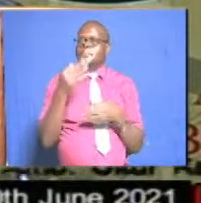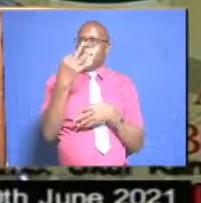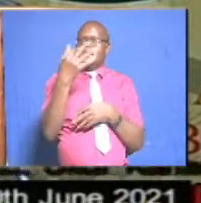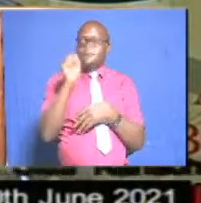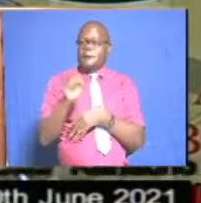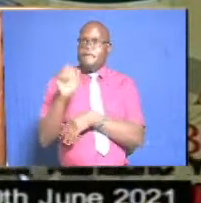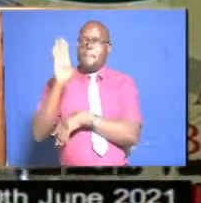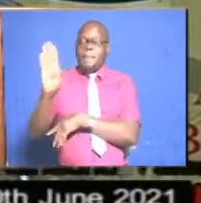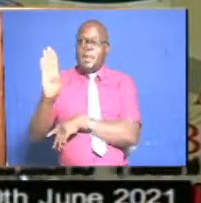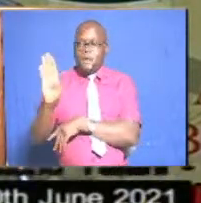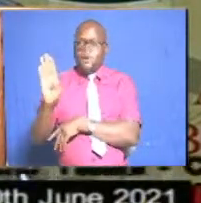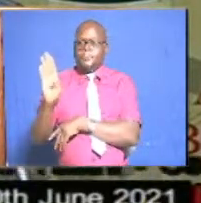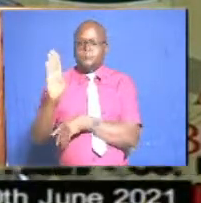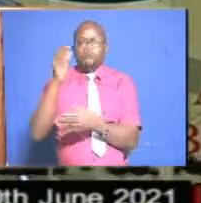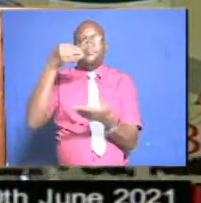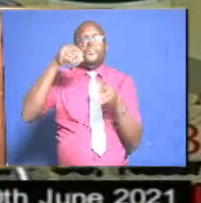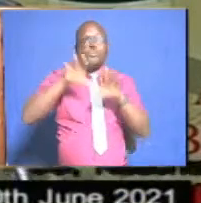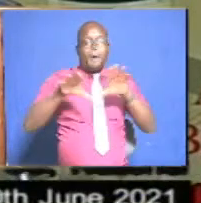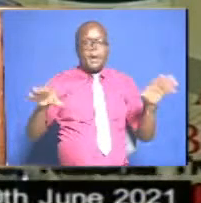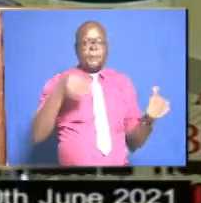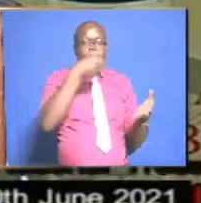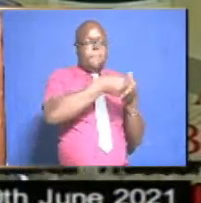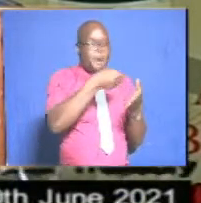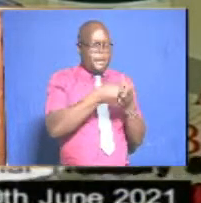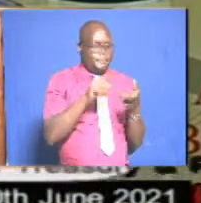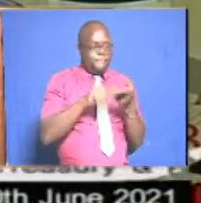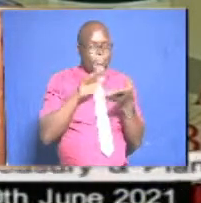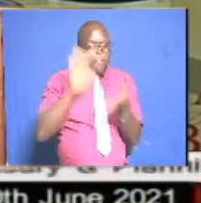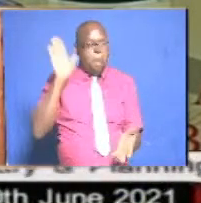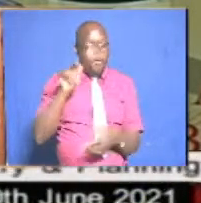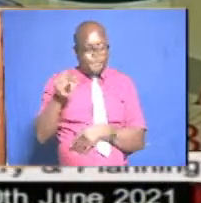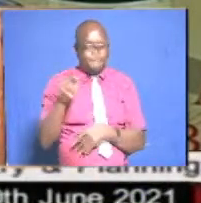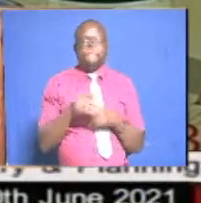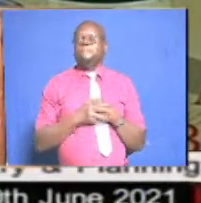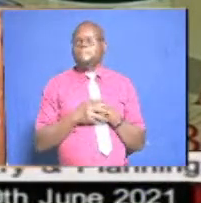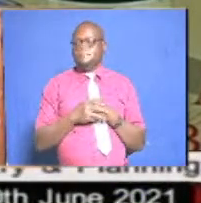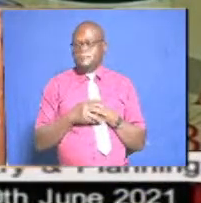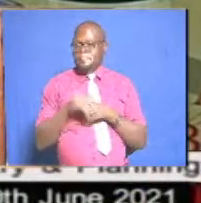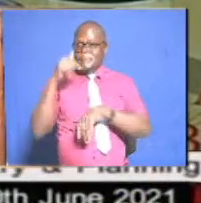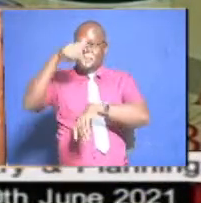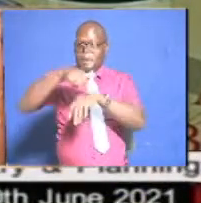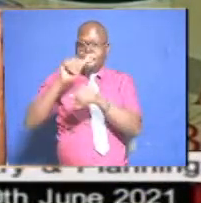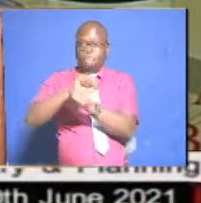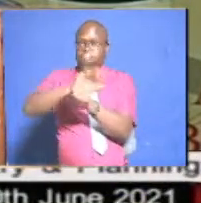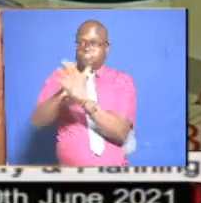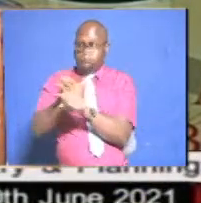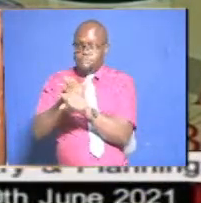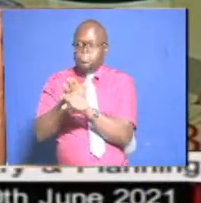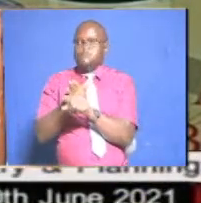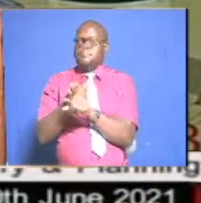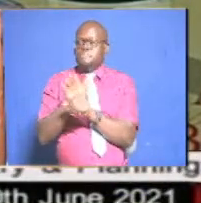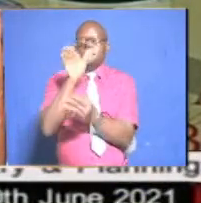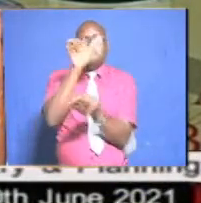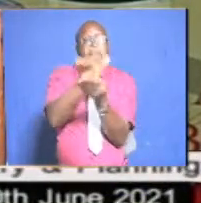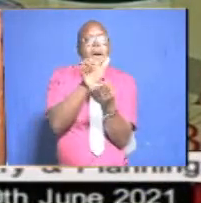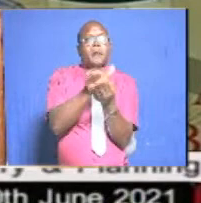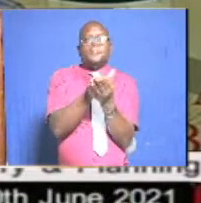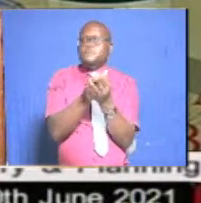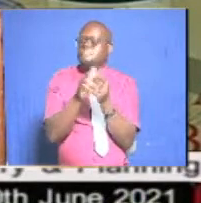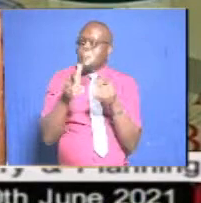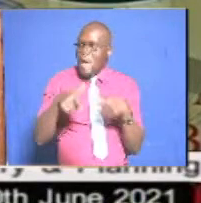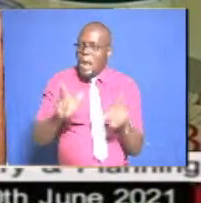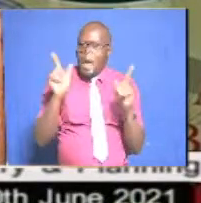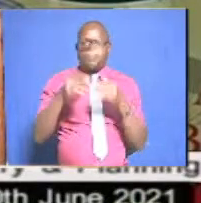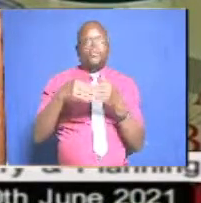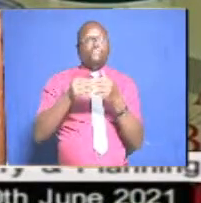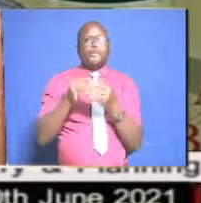billion to the money market. Further, during this period, commercial banks were allowed to flexibility